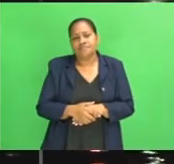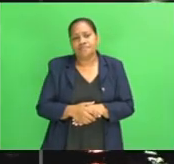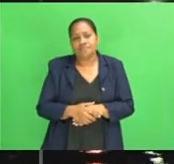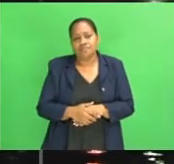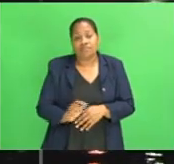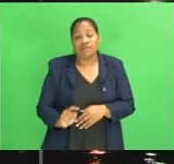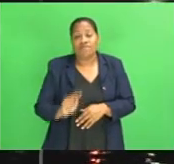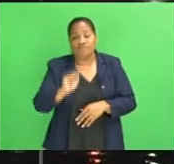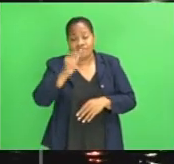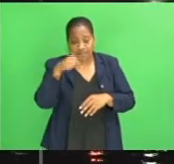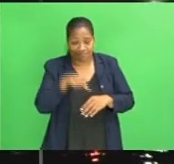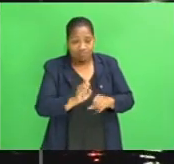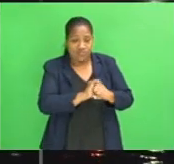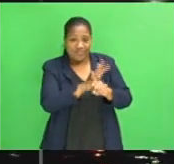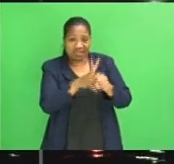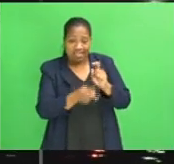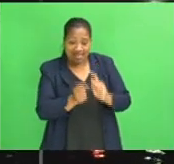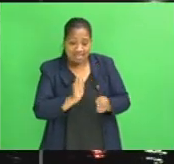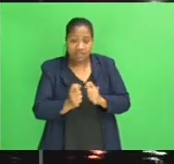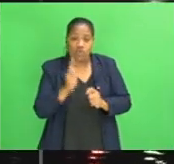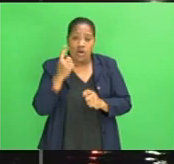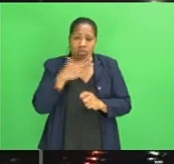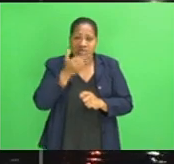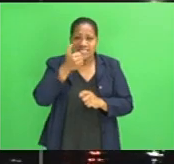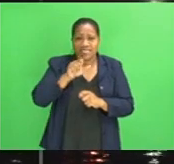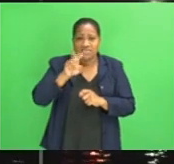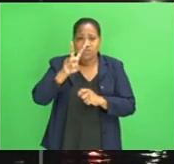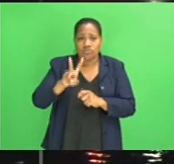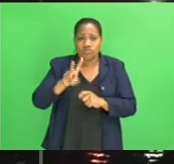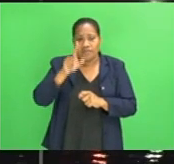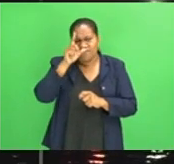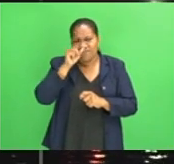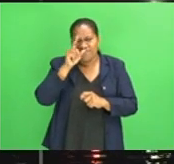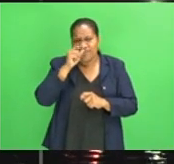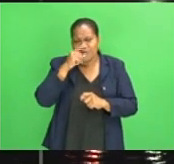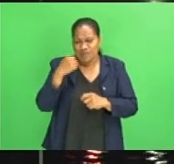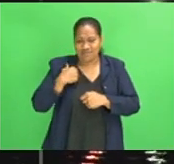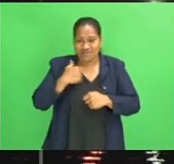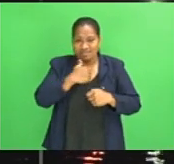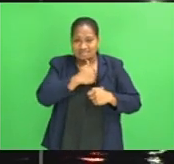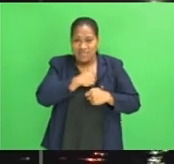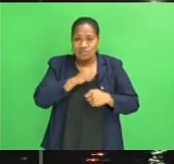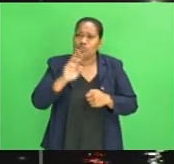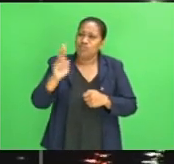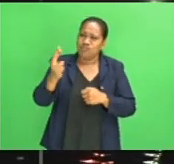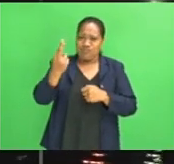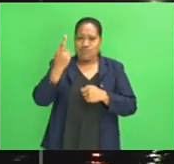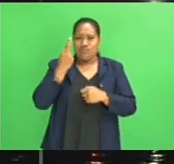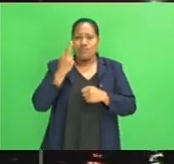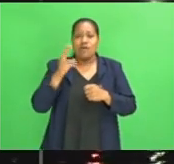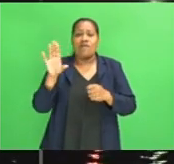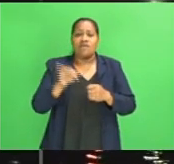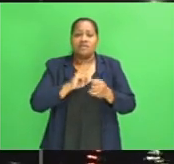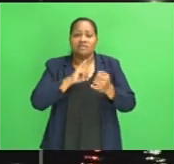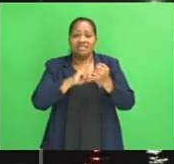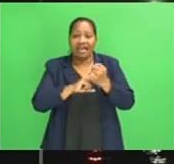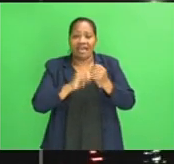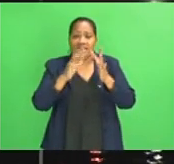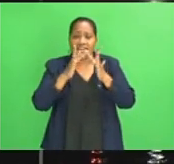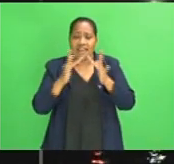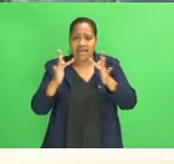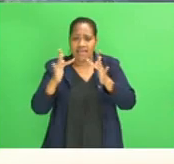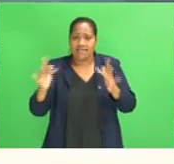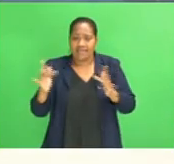of COVID-19 tests for the 162 Fijian peacekeepers who recently returned from Sinai have come out